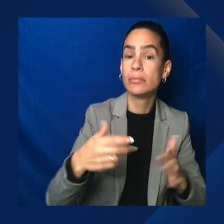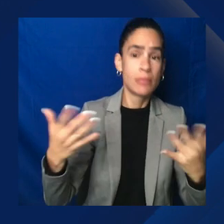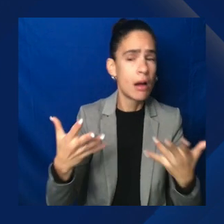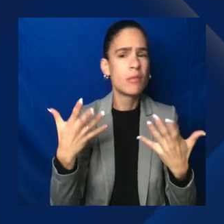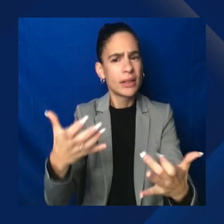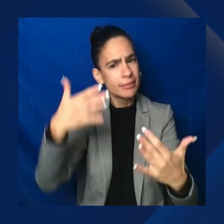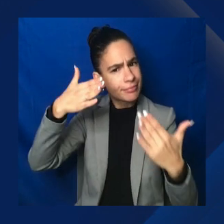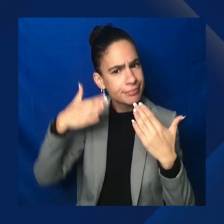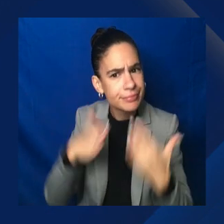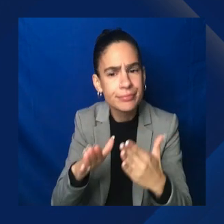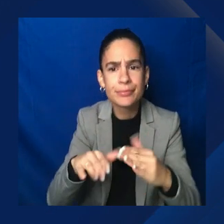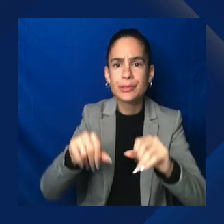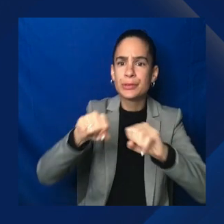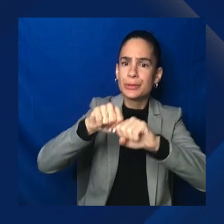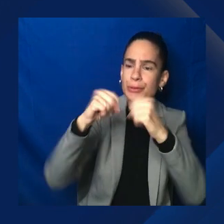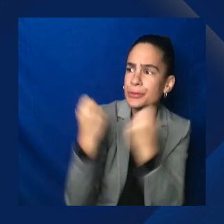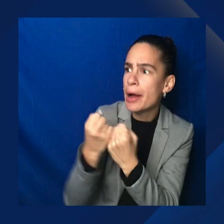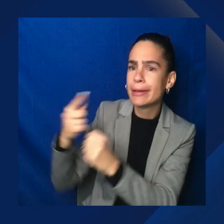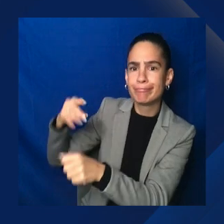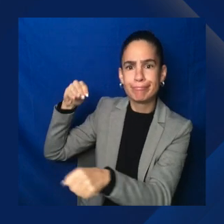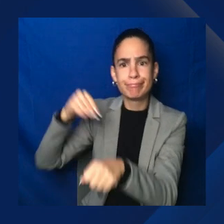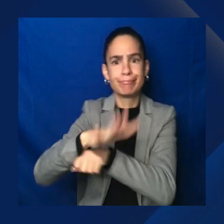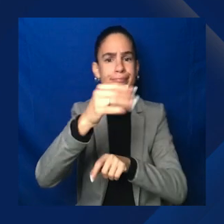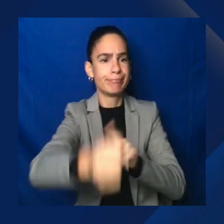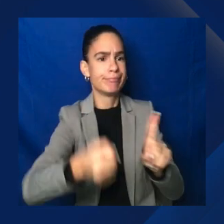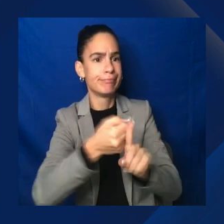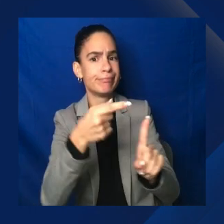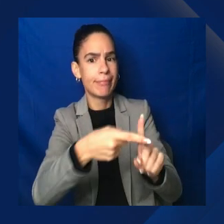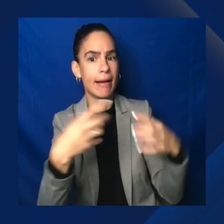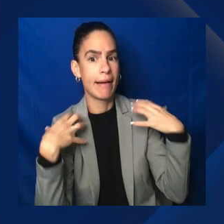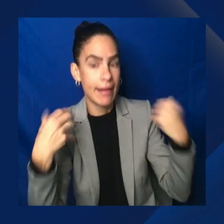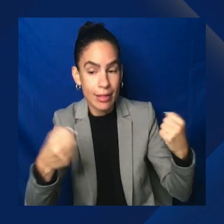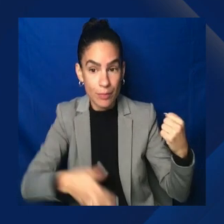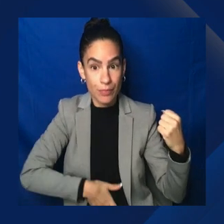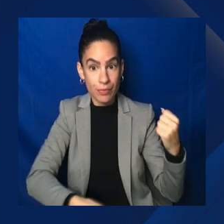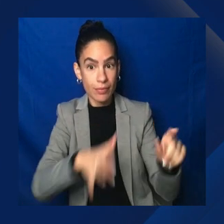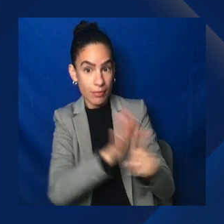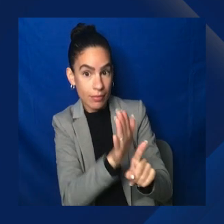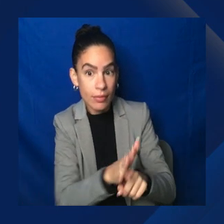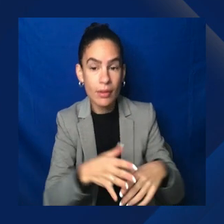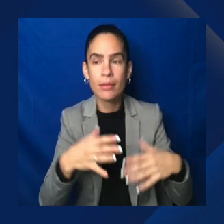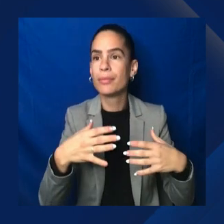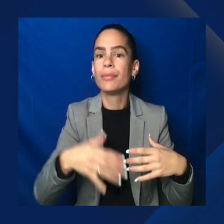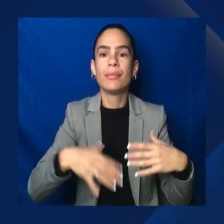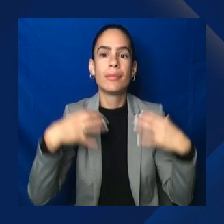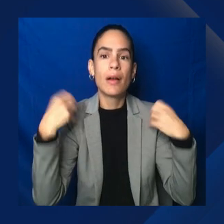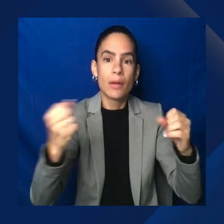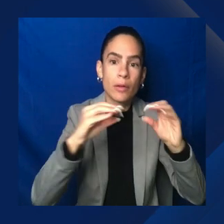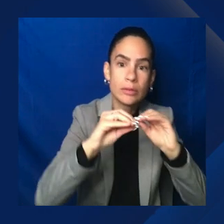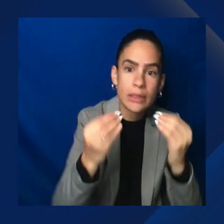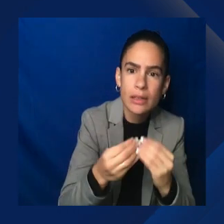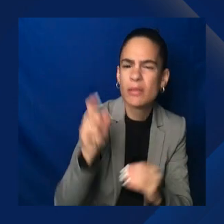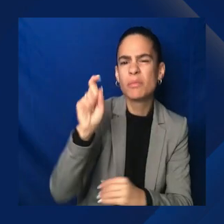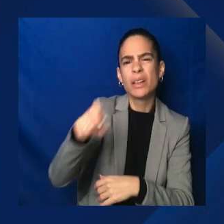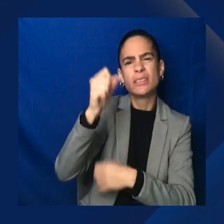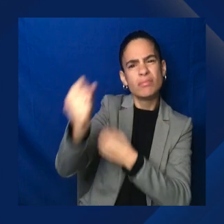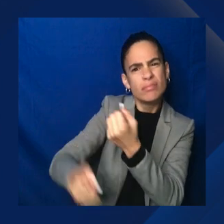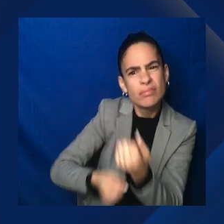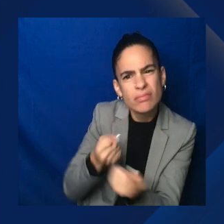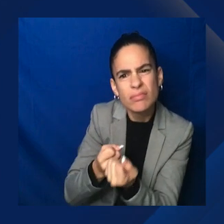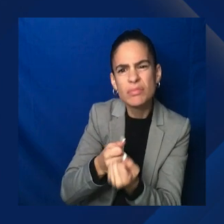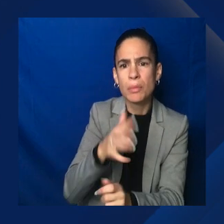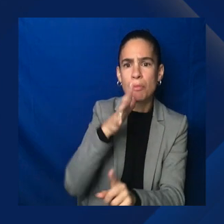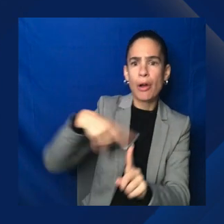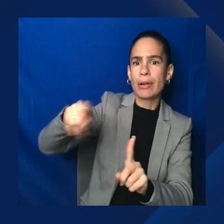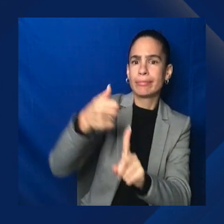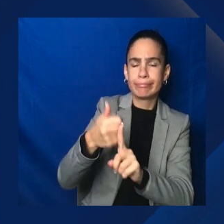fund community-based maternal health organizations and support moms with mental health conditions and substance abuse disorders,